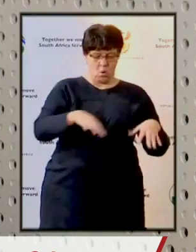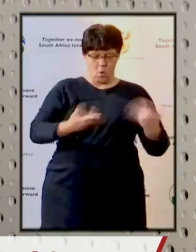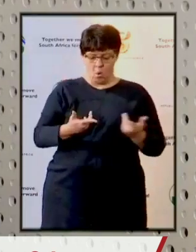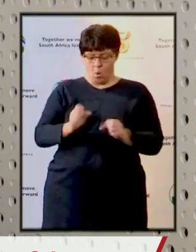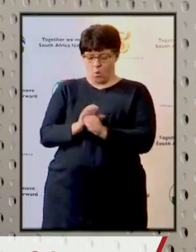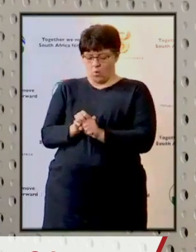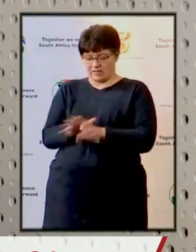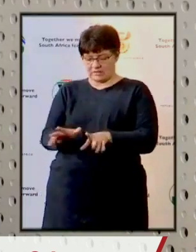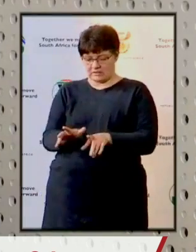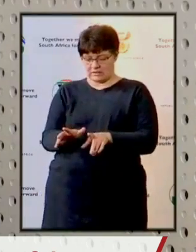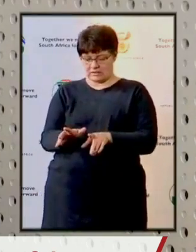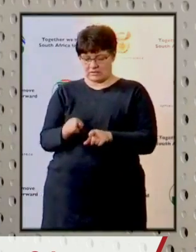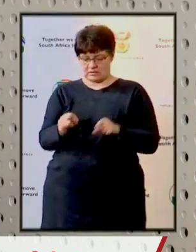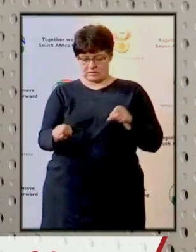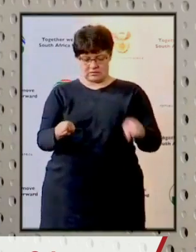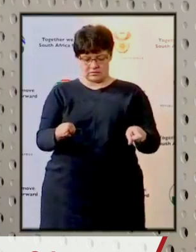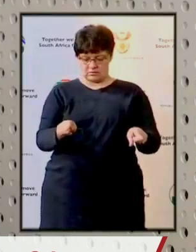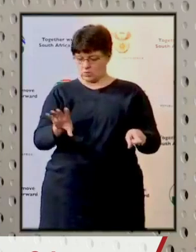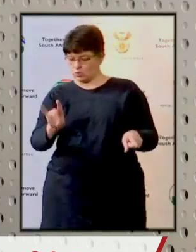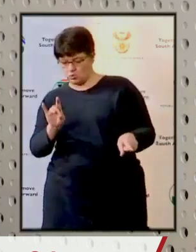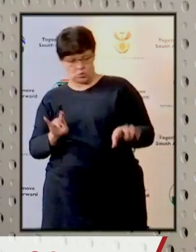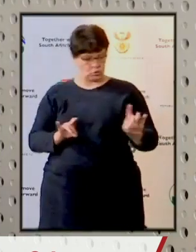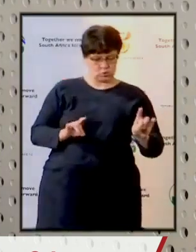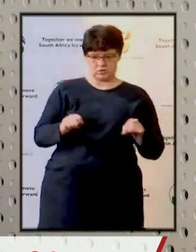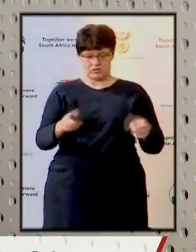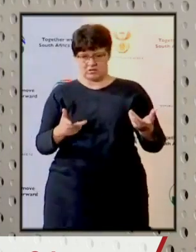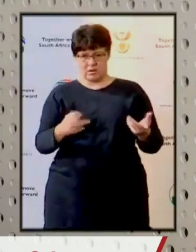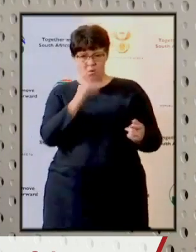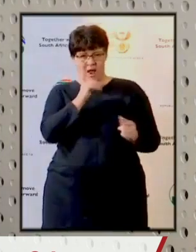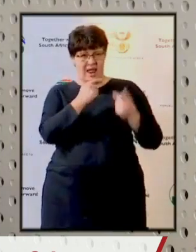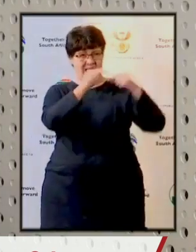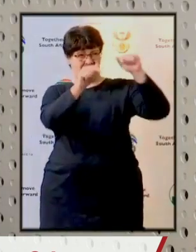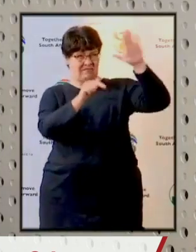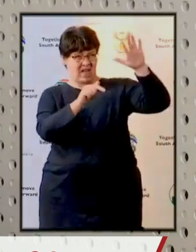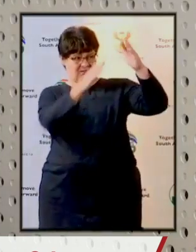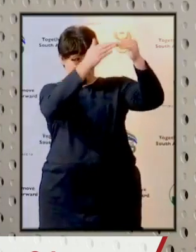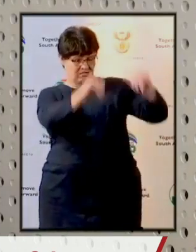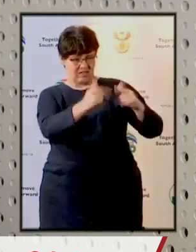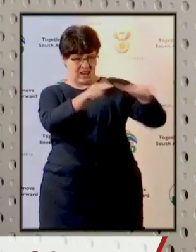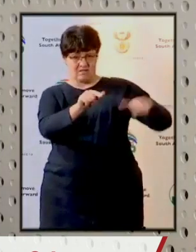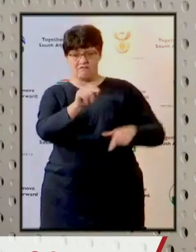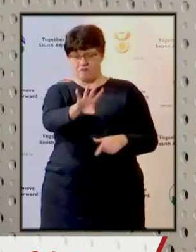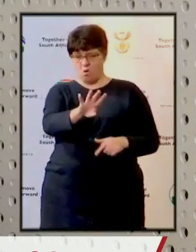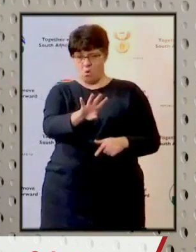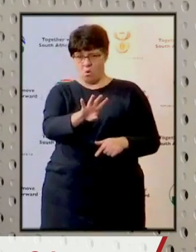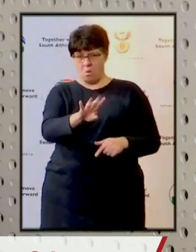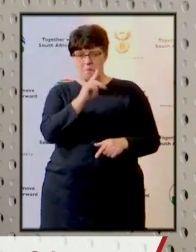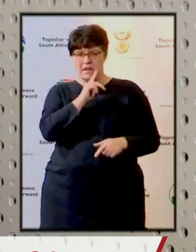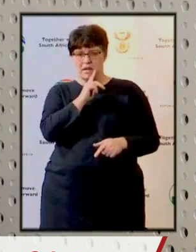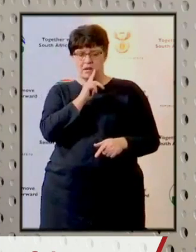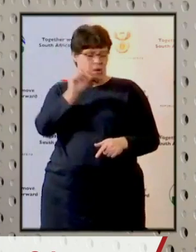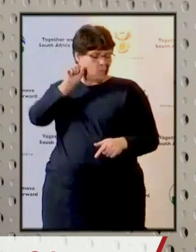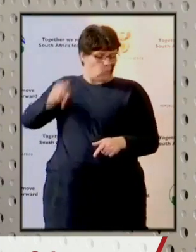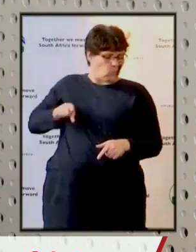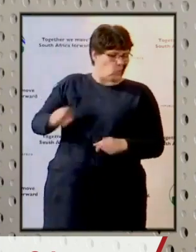properly, and are we going to level four to avoid one rather than the other?